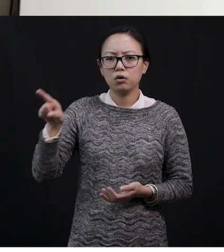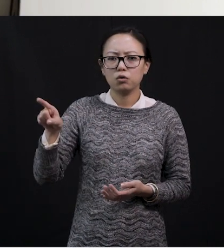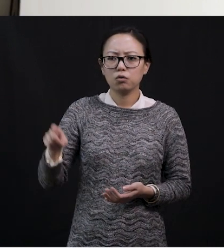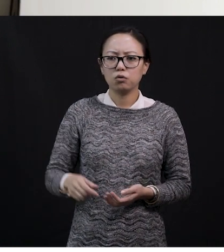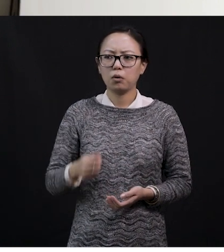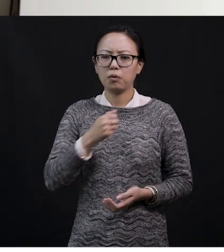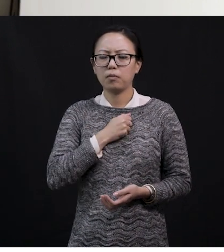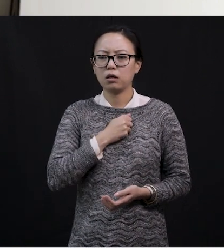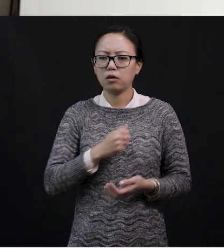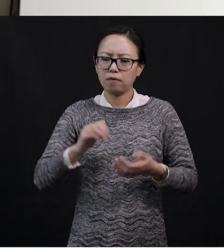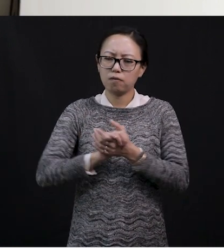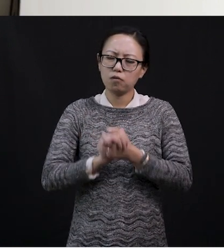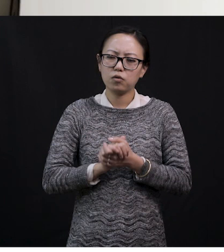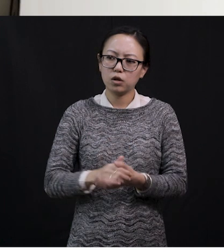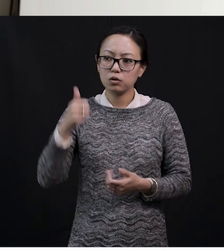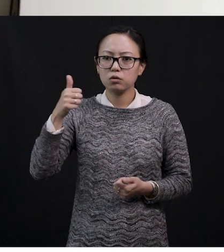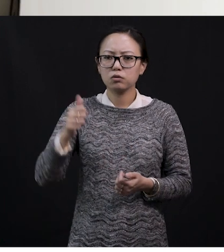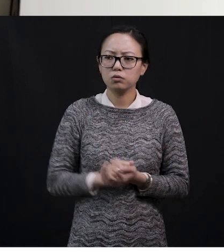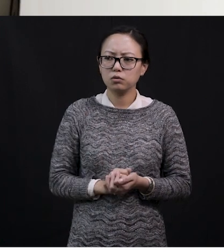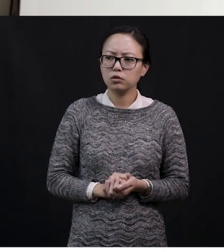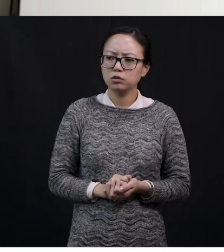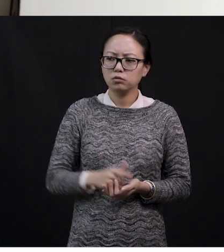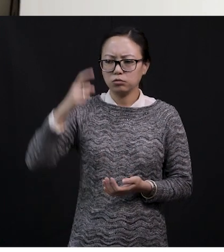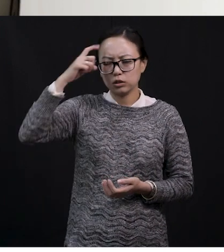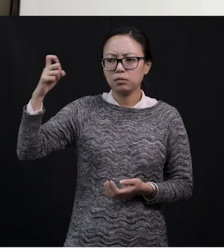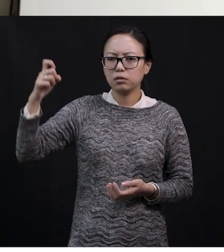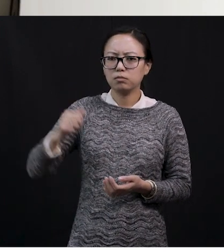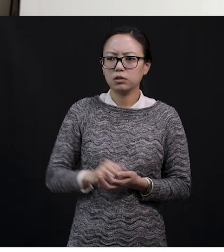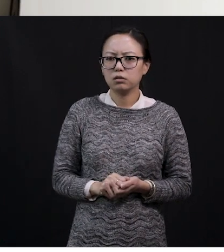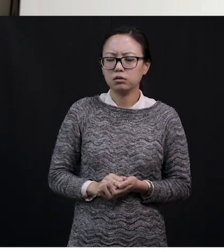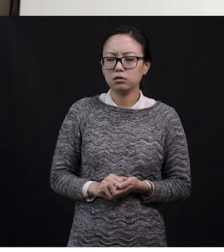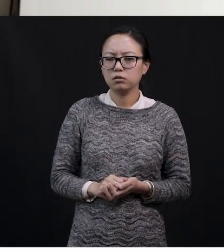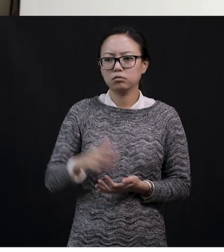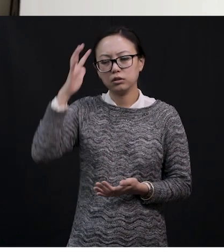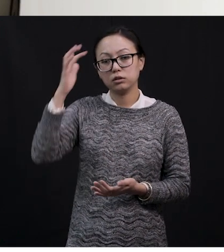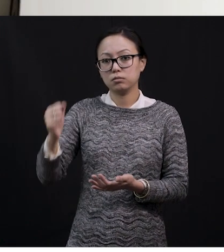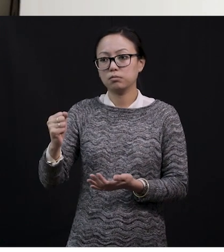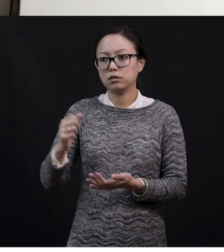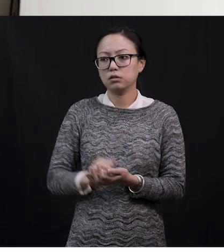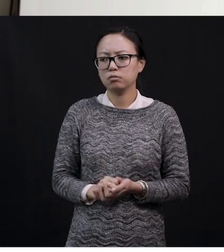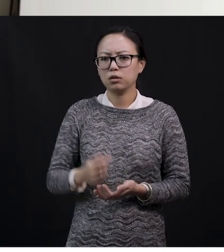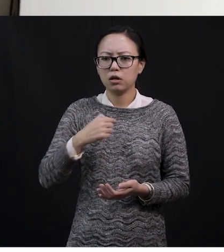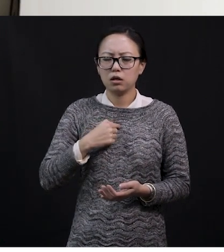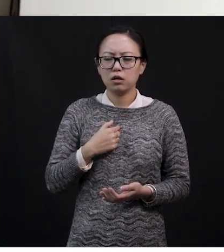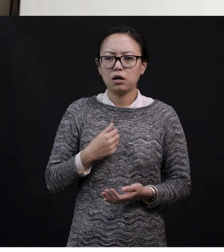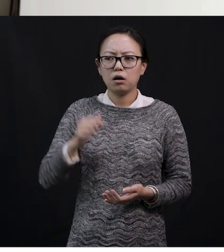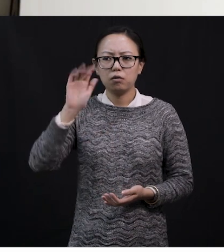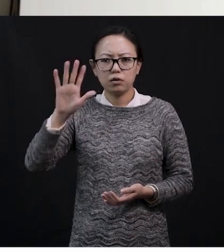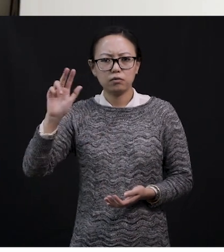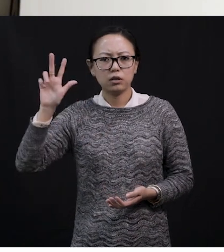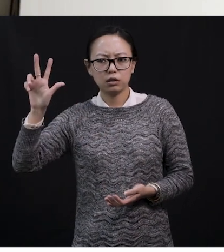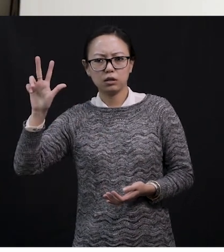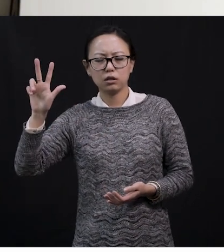you have very good memories. Did I go to Ranchi in 58? At that point of time, Chunilal said,